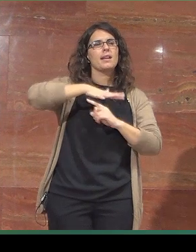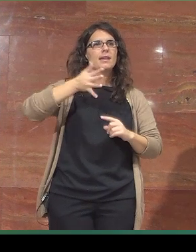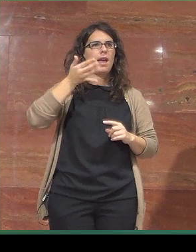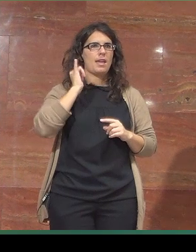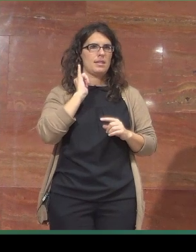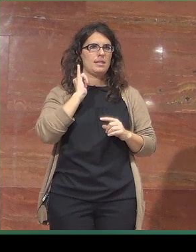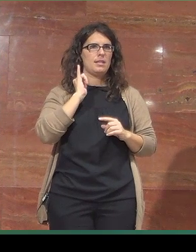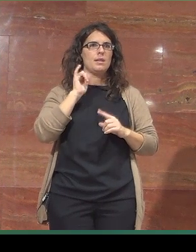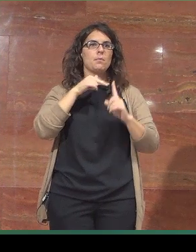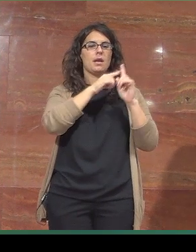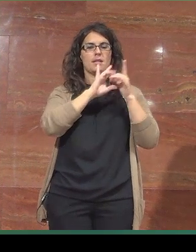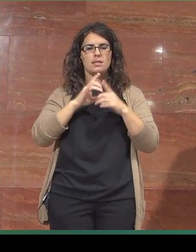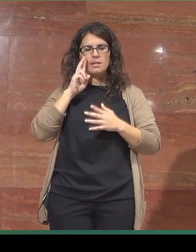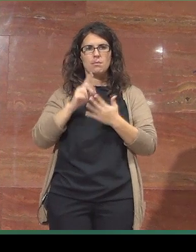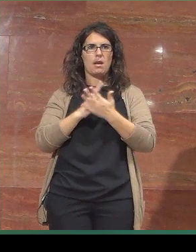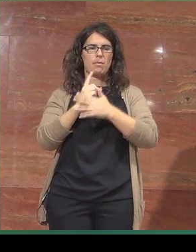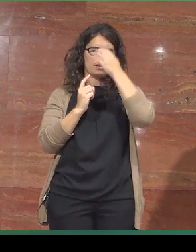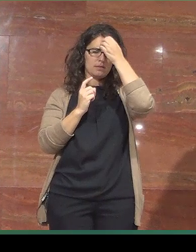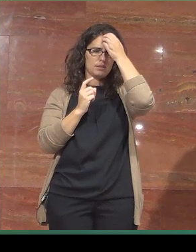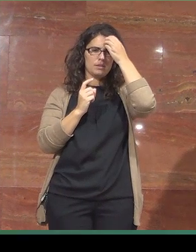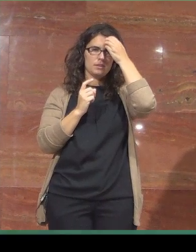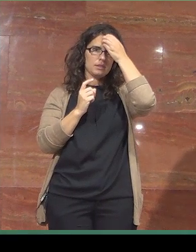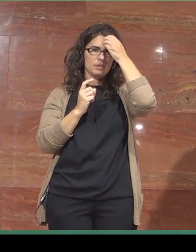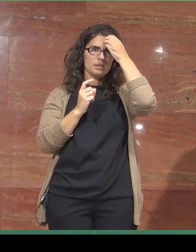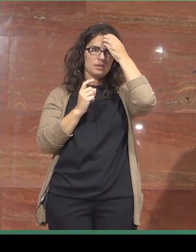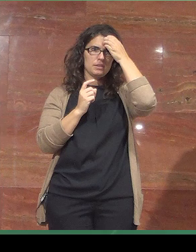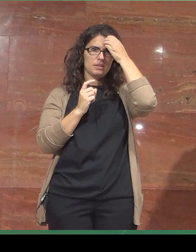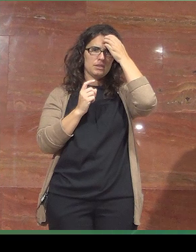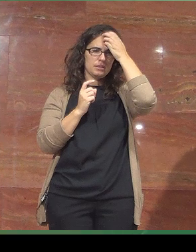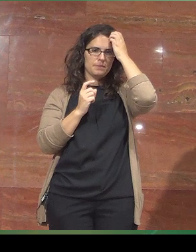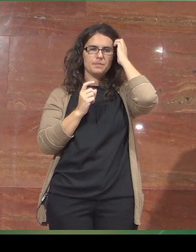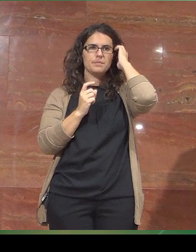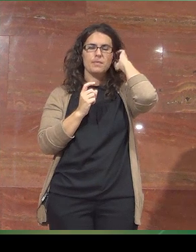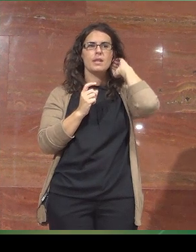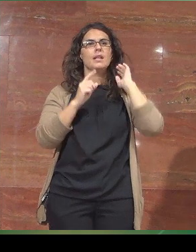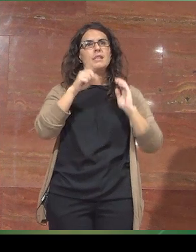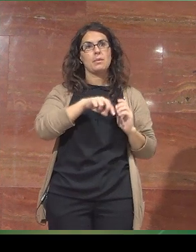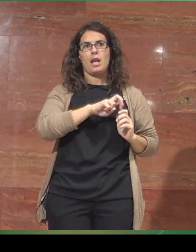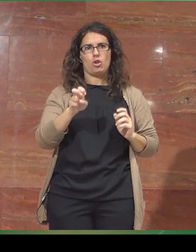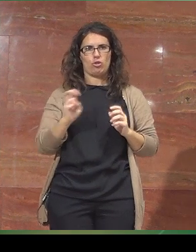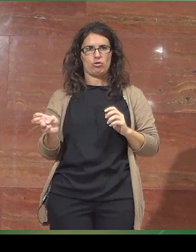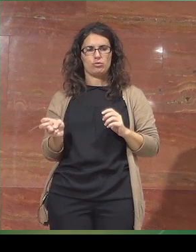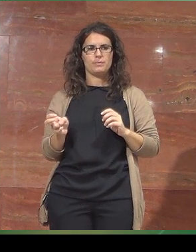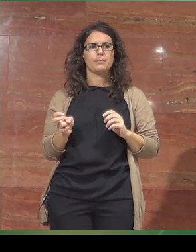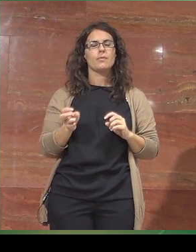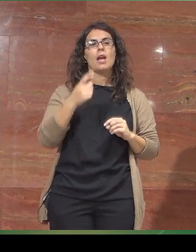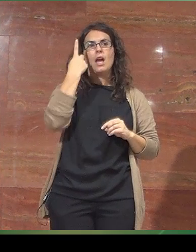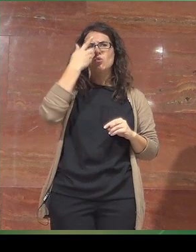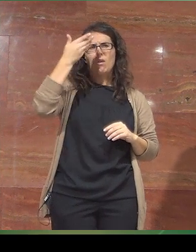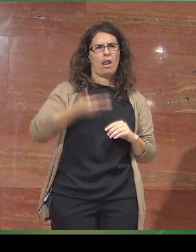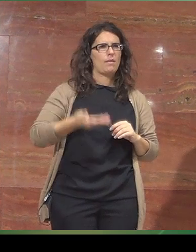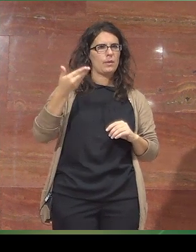And there are other principles which I'll go through now. One of the key principles was this idea that we needed to develop